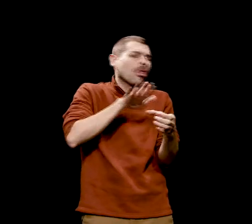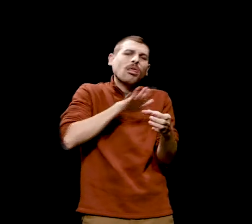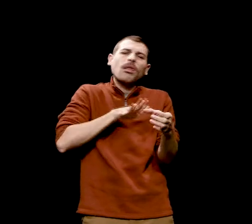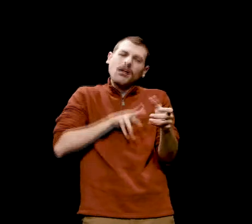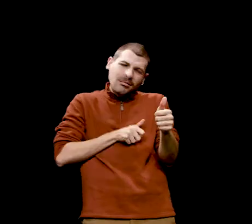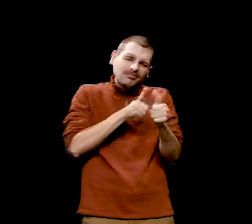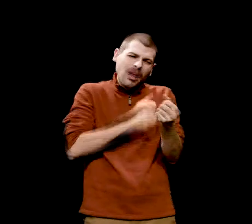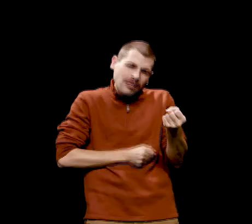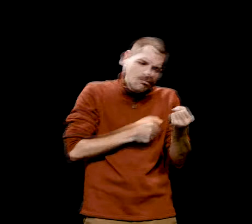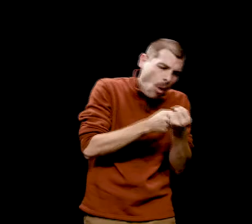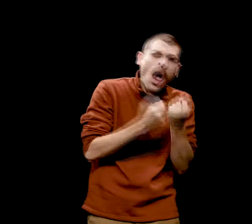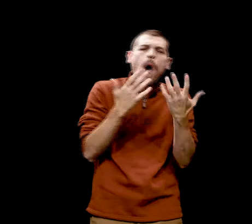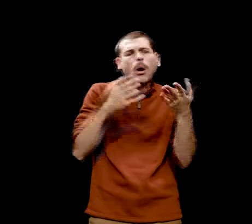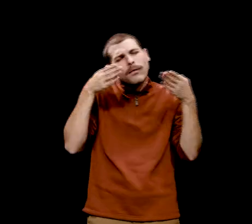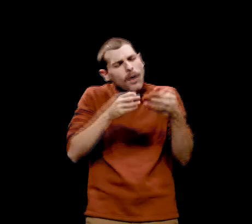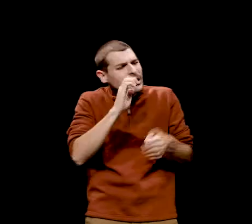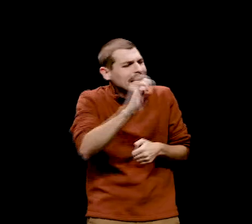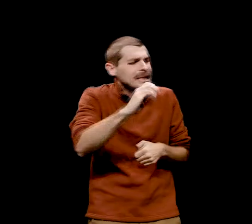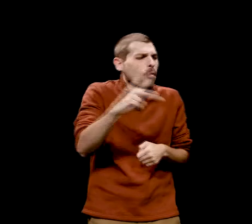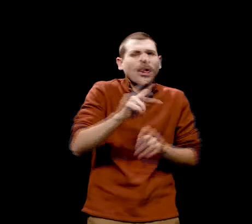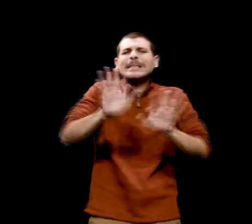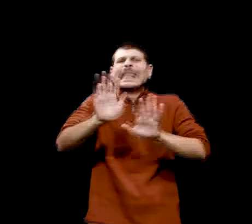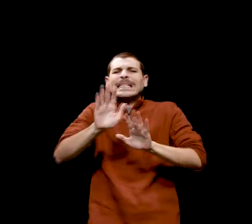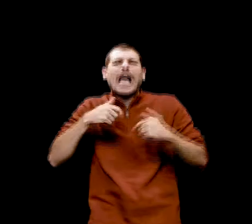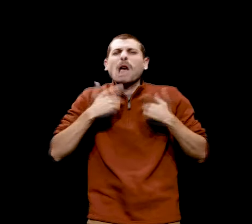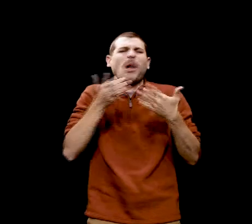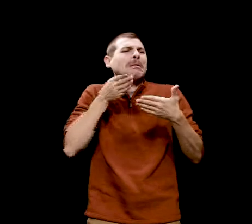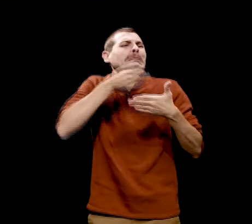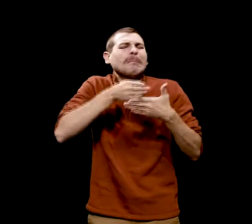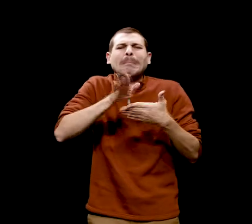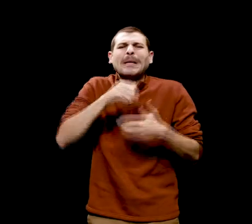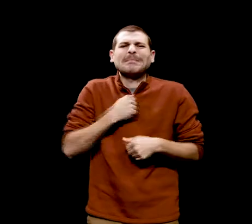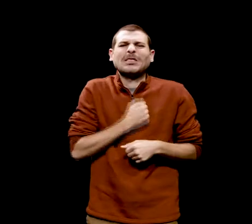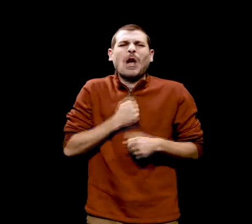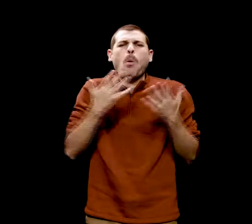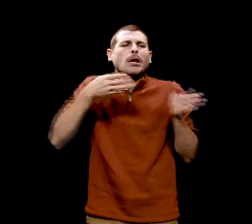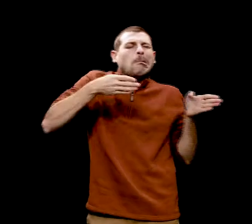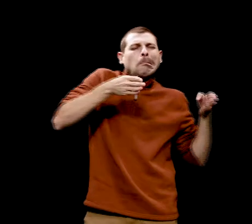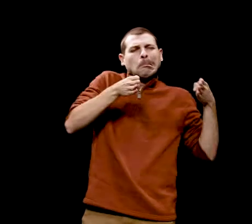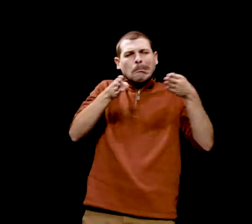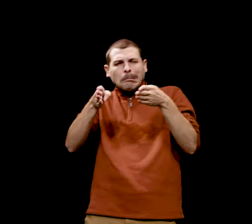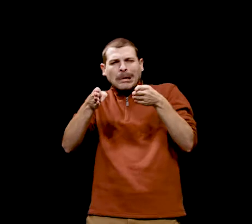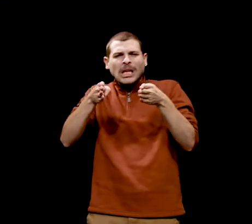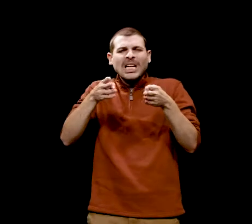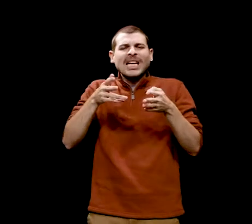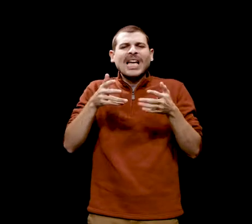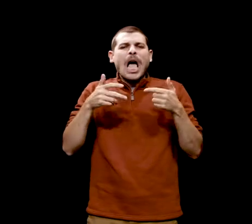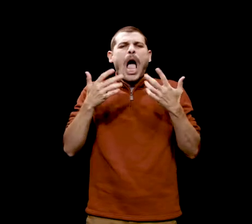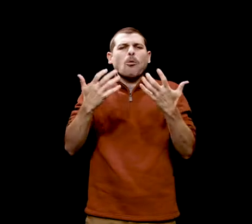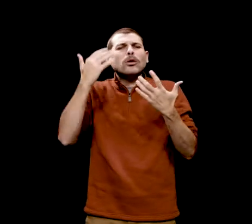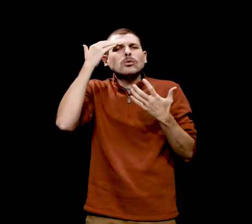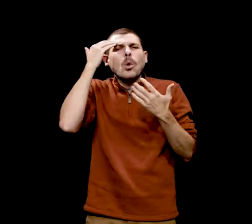particular. I want to pause, but can I just redirect for one moment? Sure. I think the question is, we really want to know,